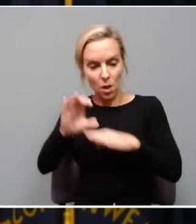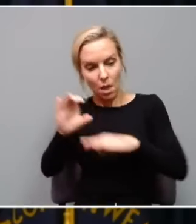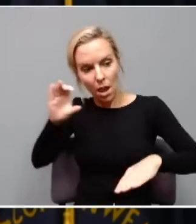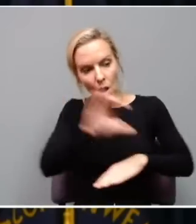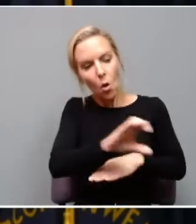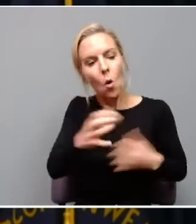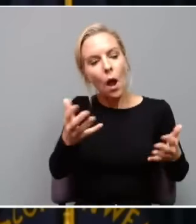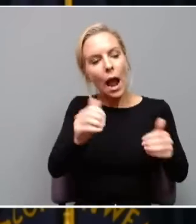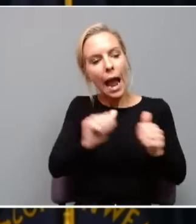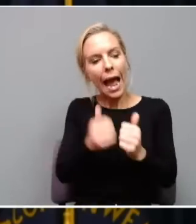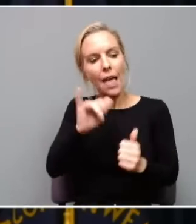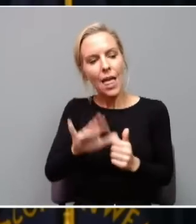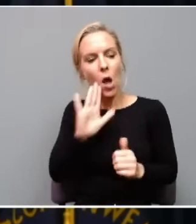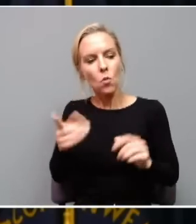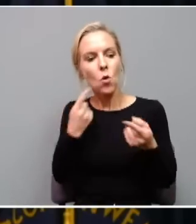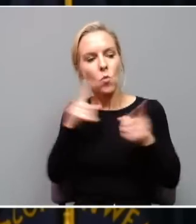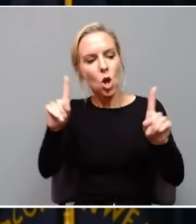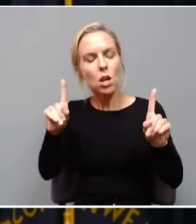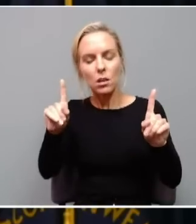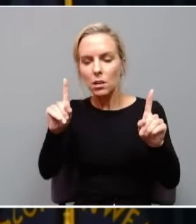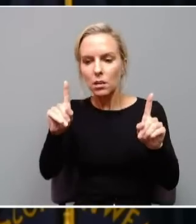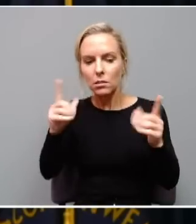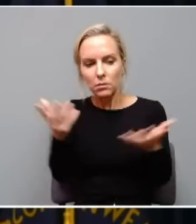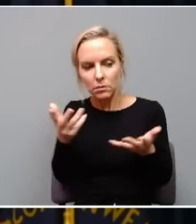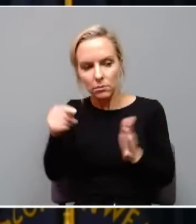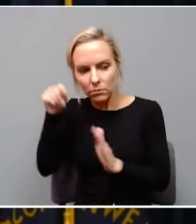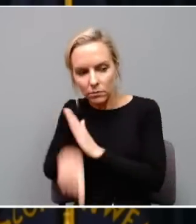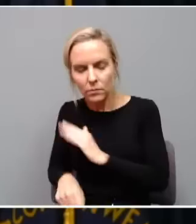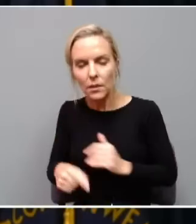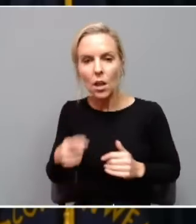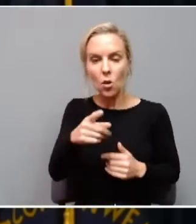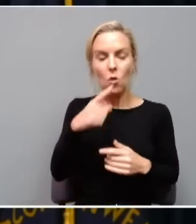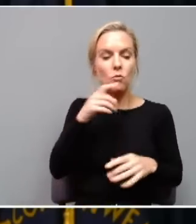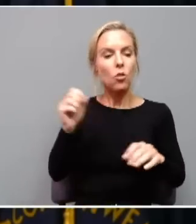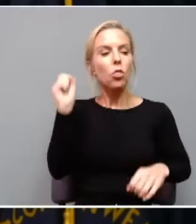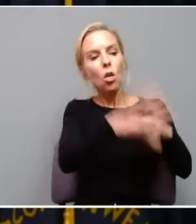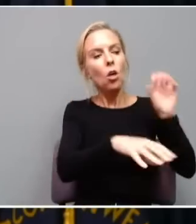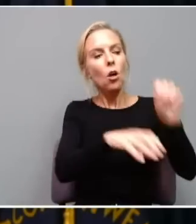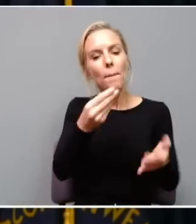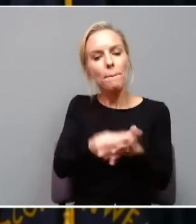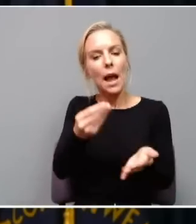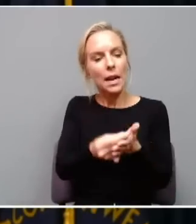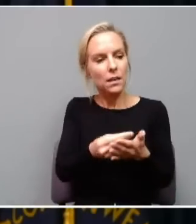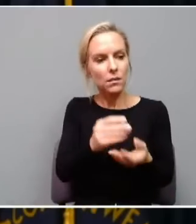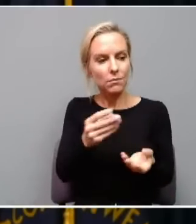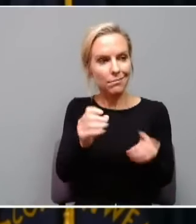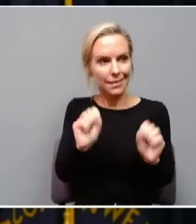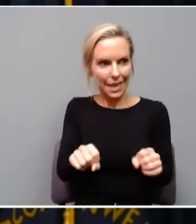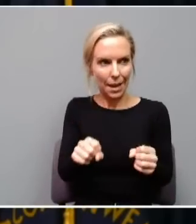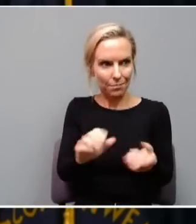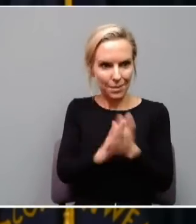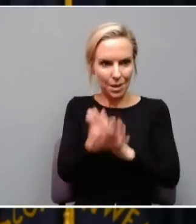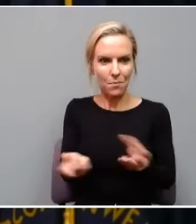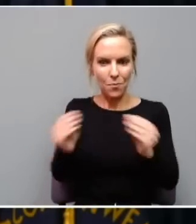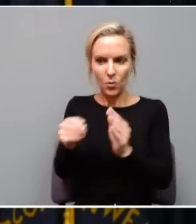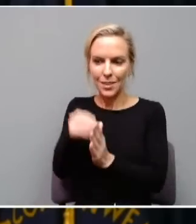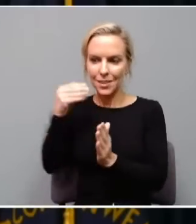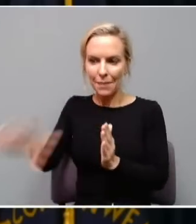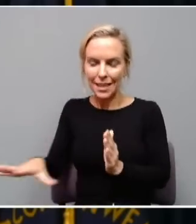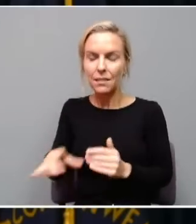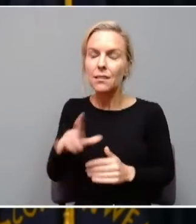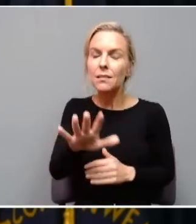talked before about my worry that when you throw money into an arms race, all you do is make it more expensive. So let me go over again. If we're paying a